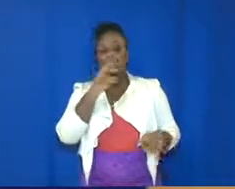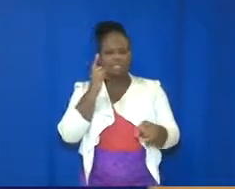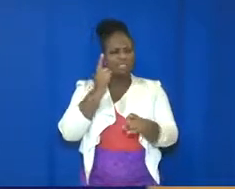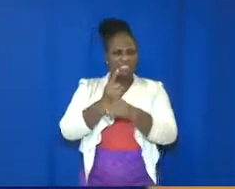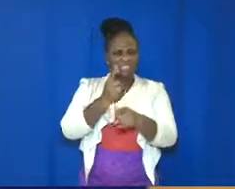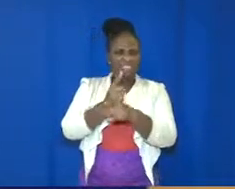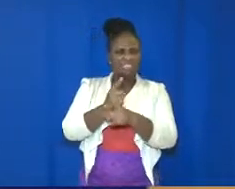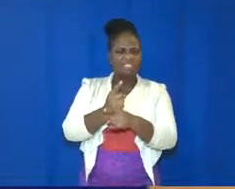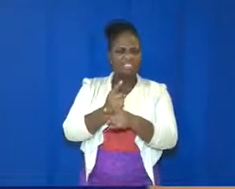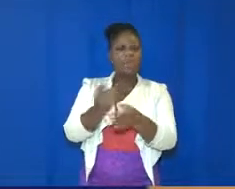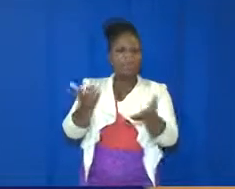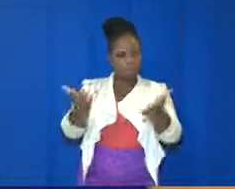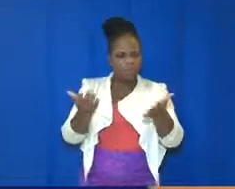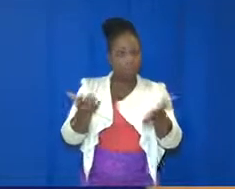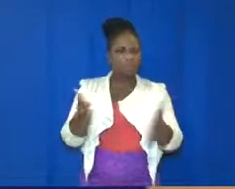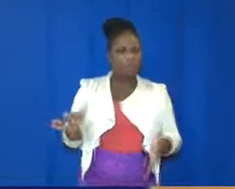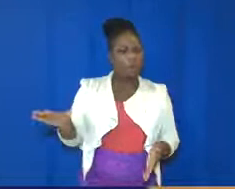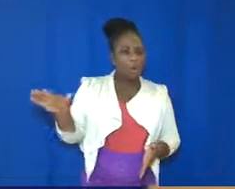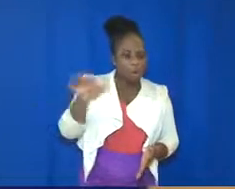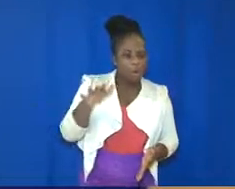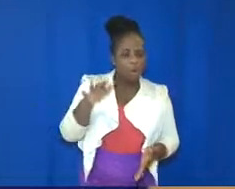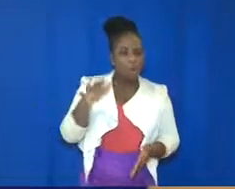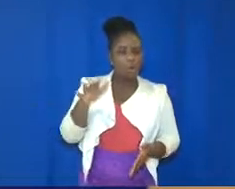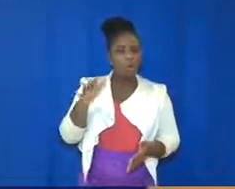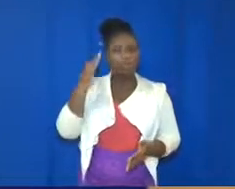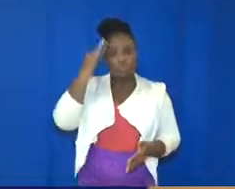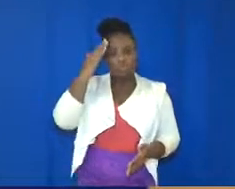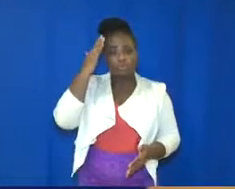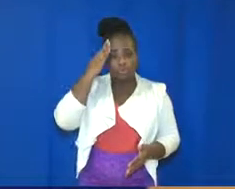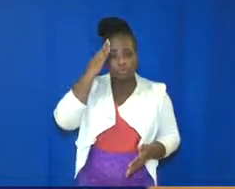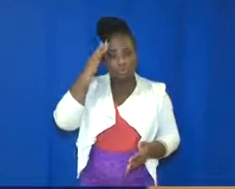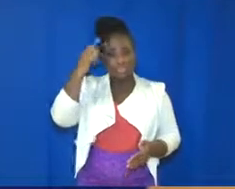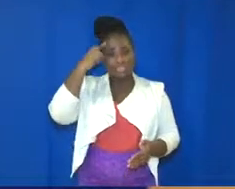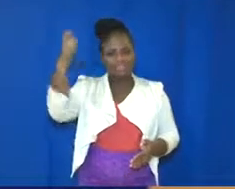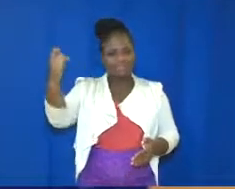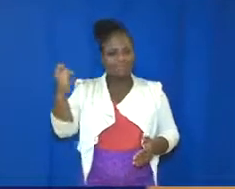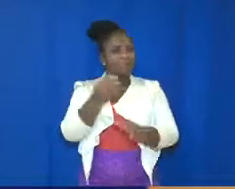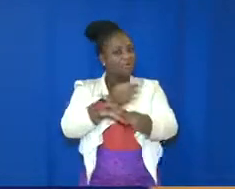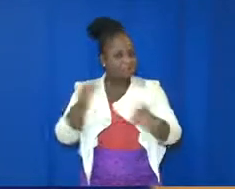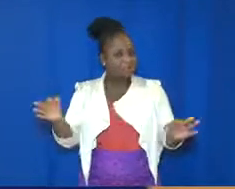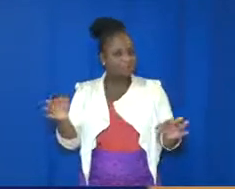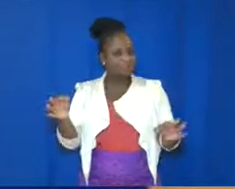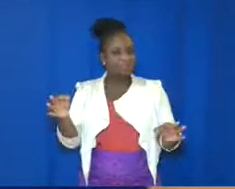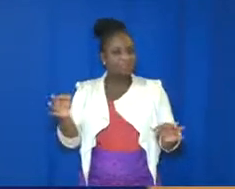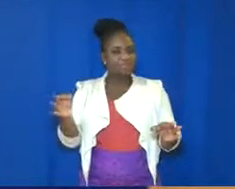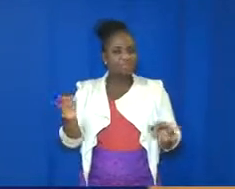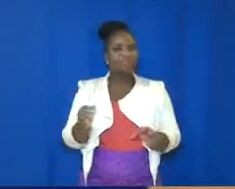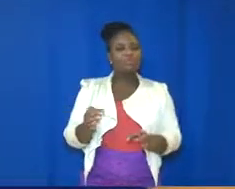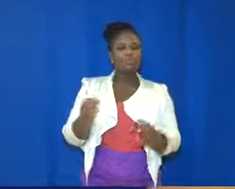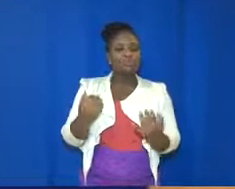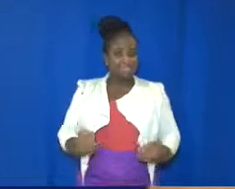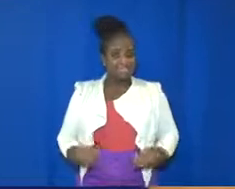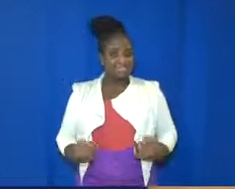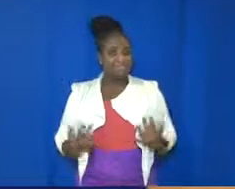be. For we are determined in our generation to realize the dreams of freedom that animated